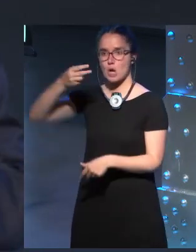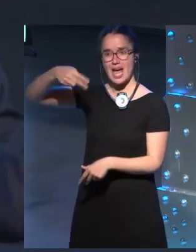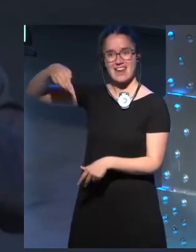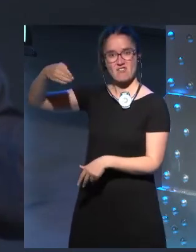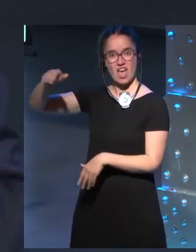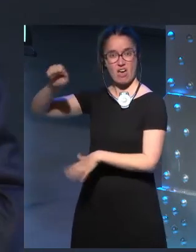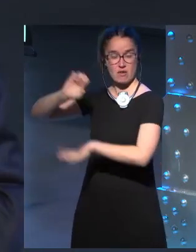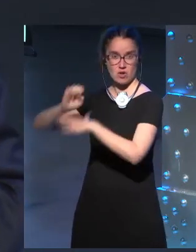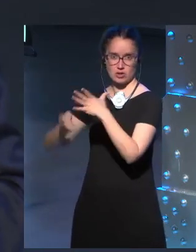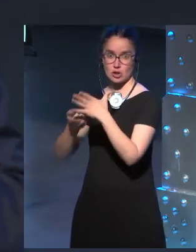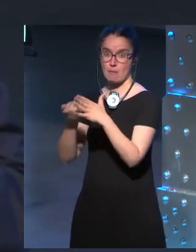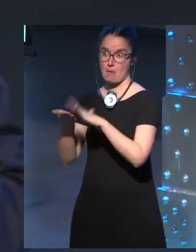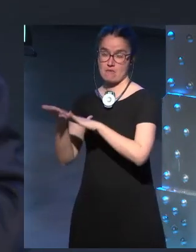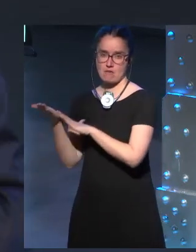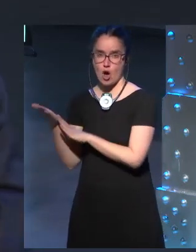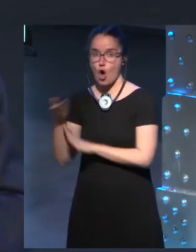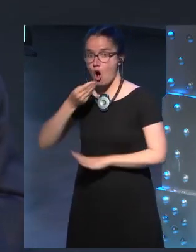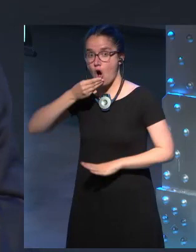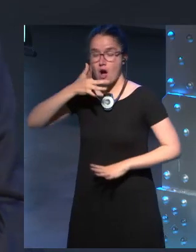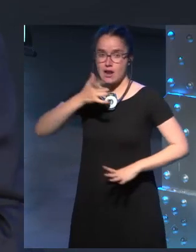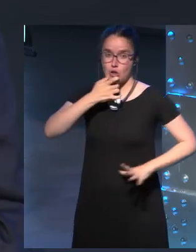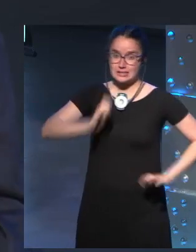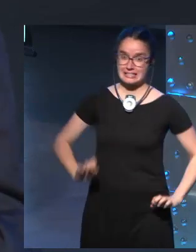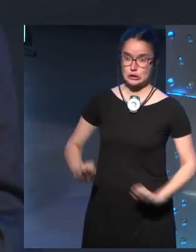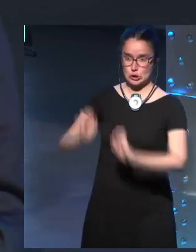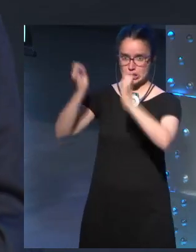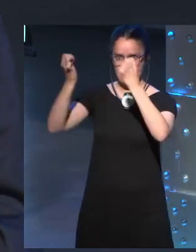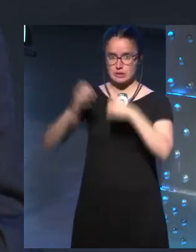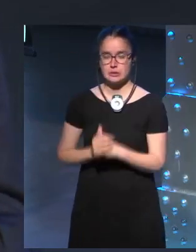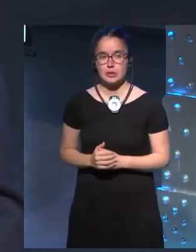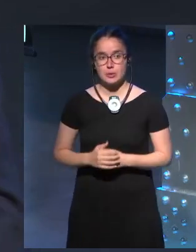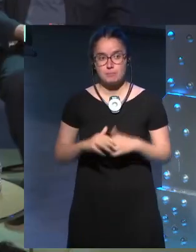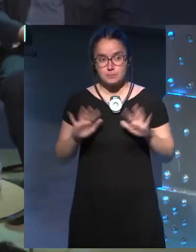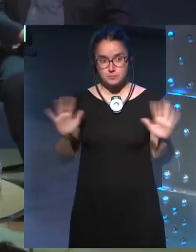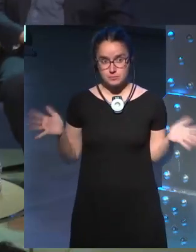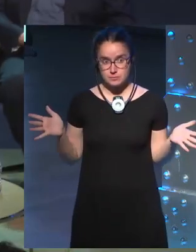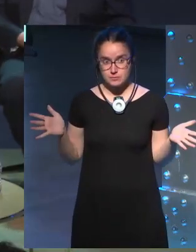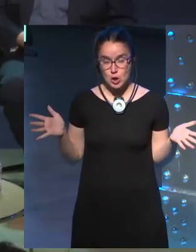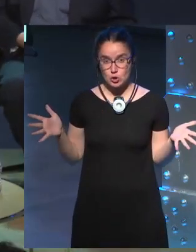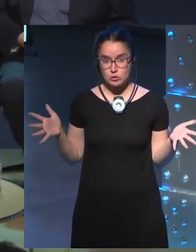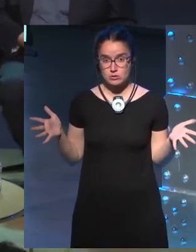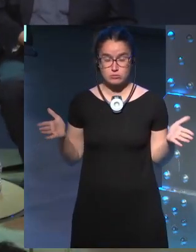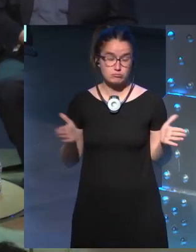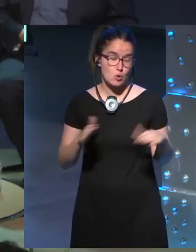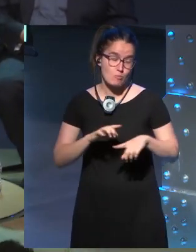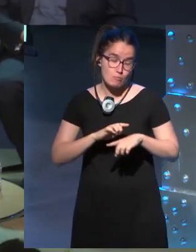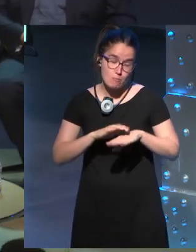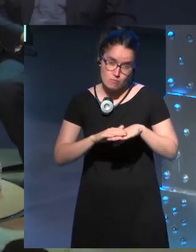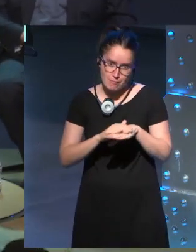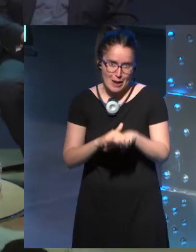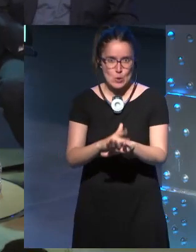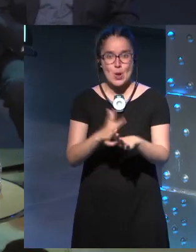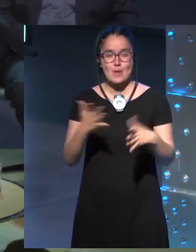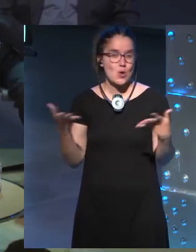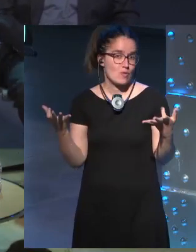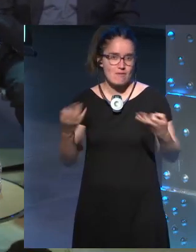participate in that kind of NBA that is about to happen. I wish that English people save us from that. So I'm terribly sorry,